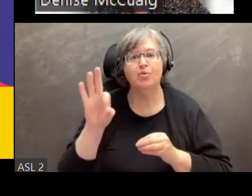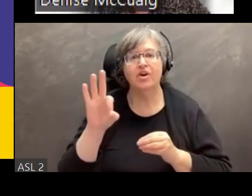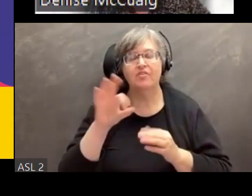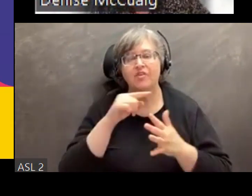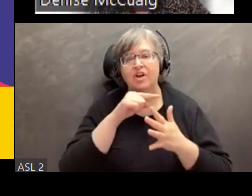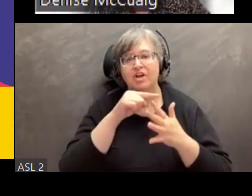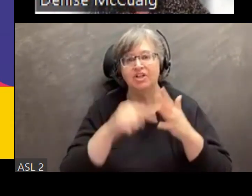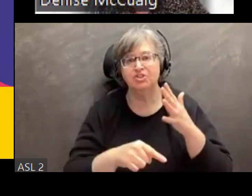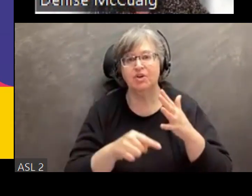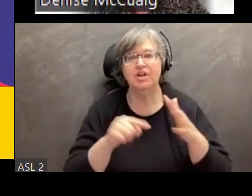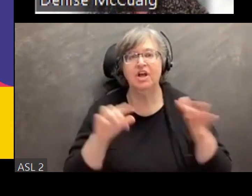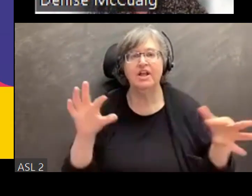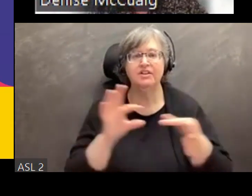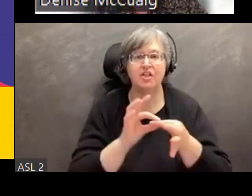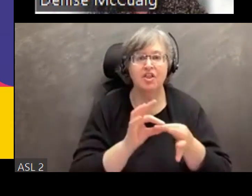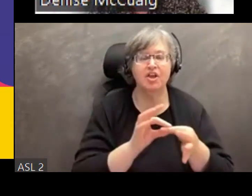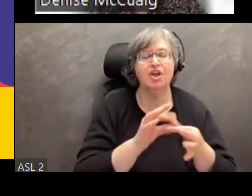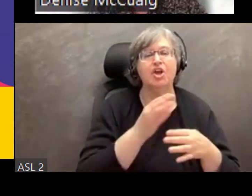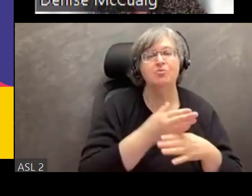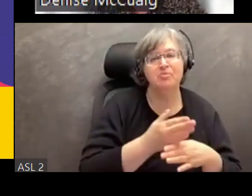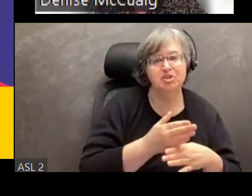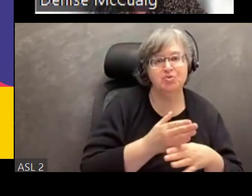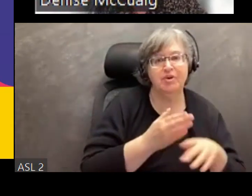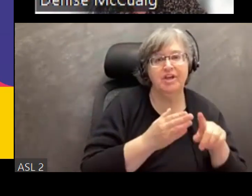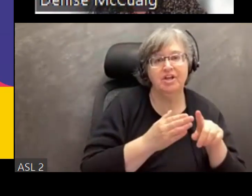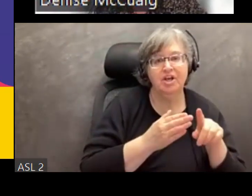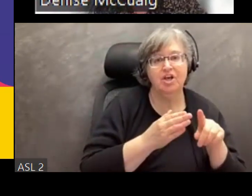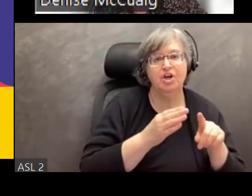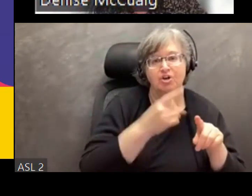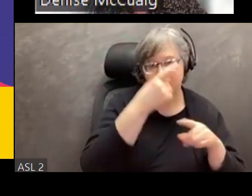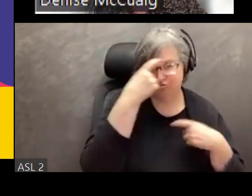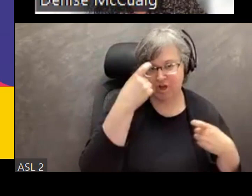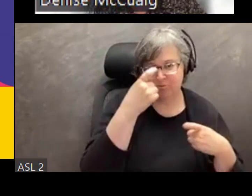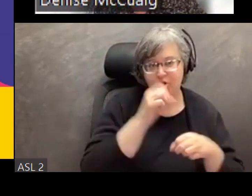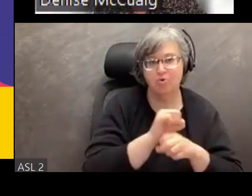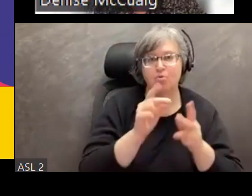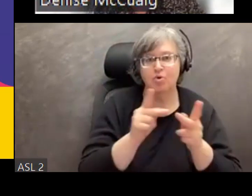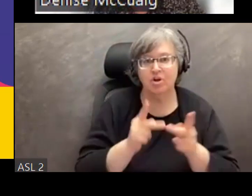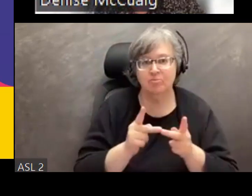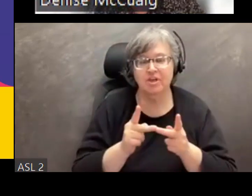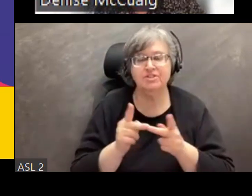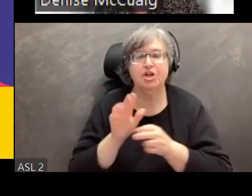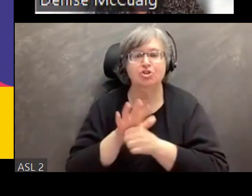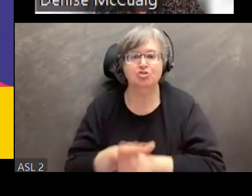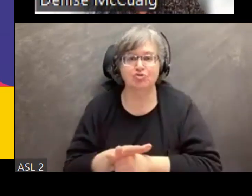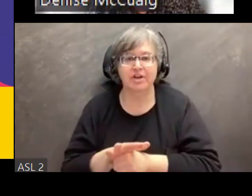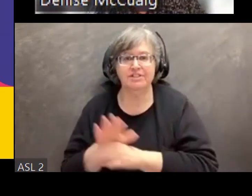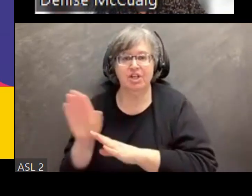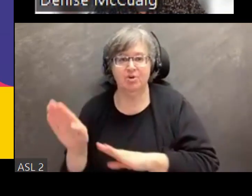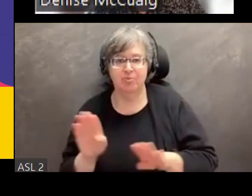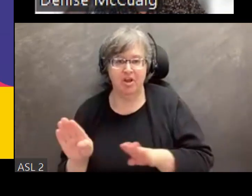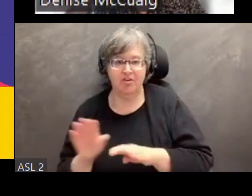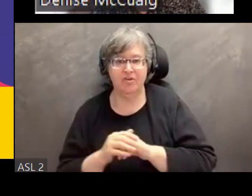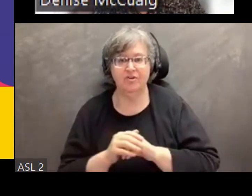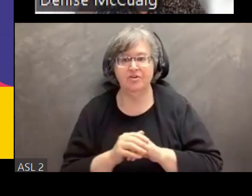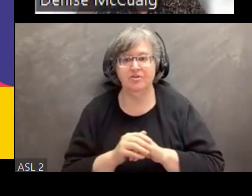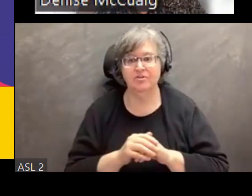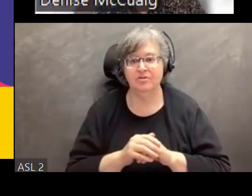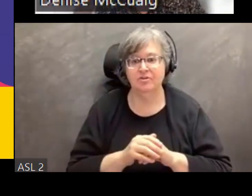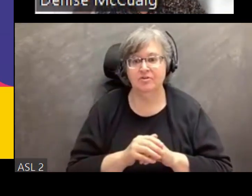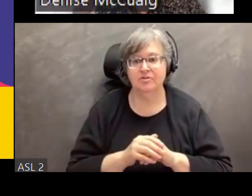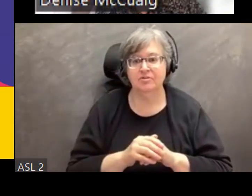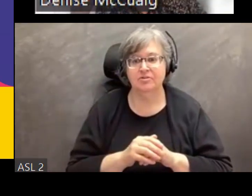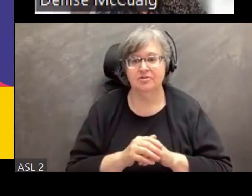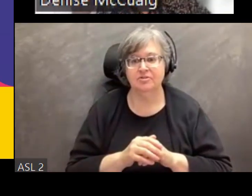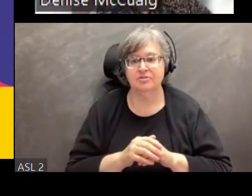your references to the link between trauma, workplace stress, and behaviors. And